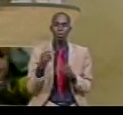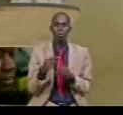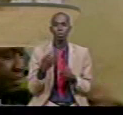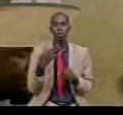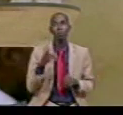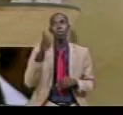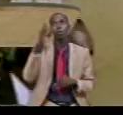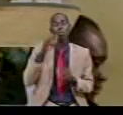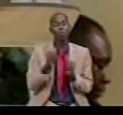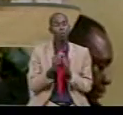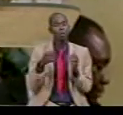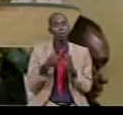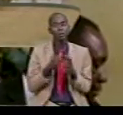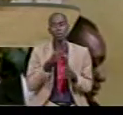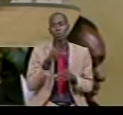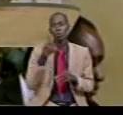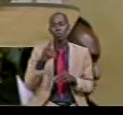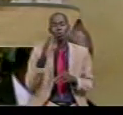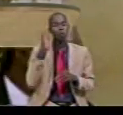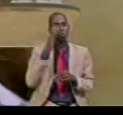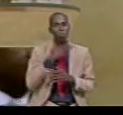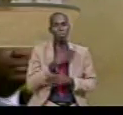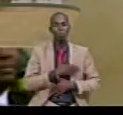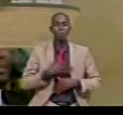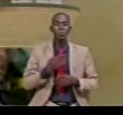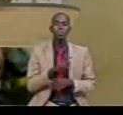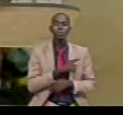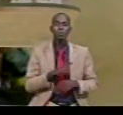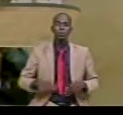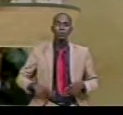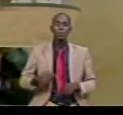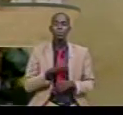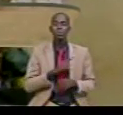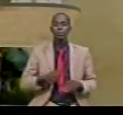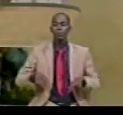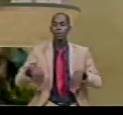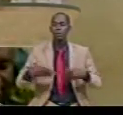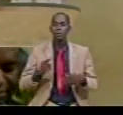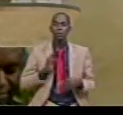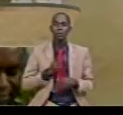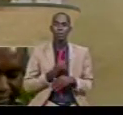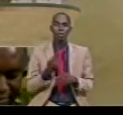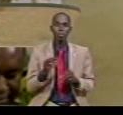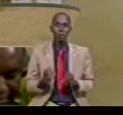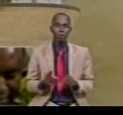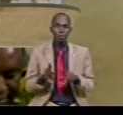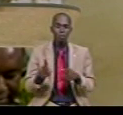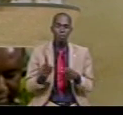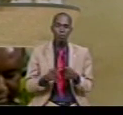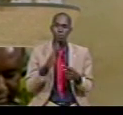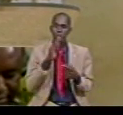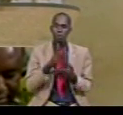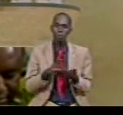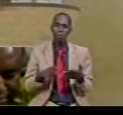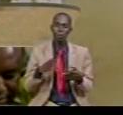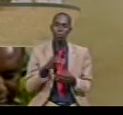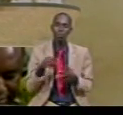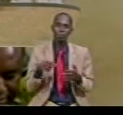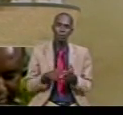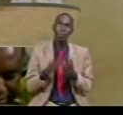shall see the Lord. As the Lord granted us the privilege to be part of this heaven-bound